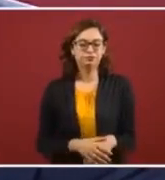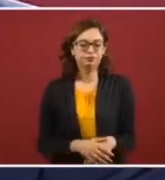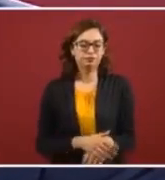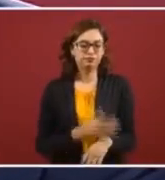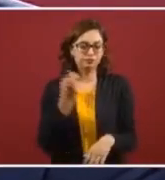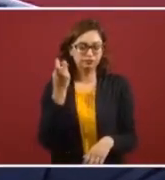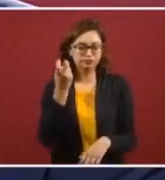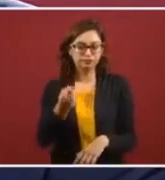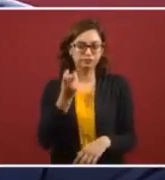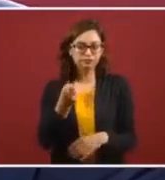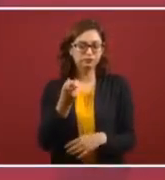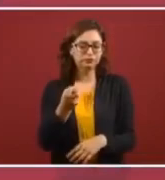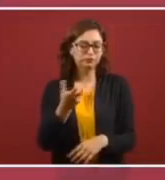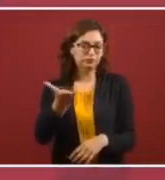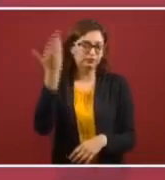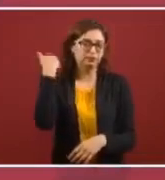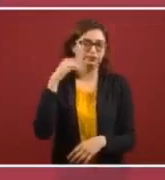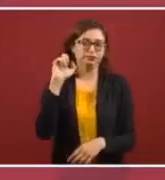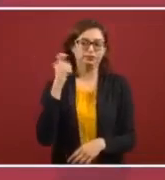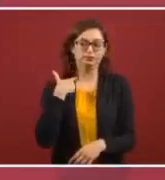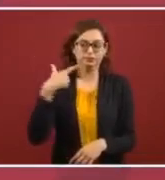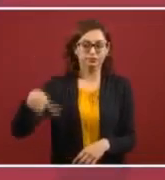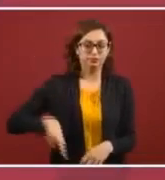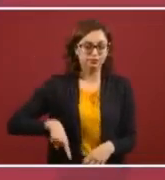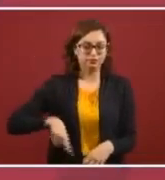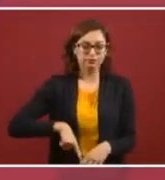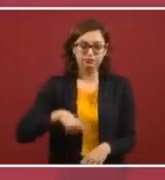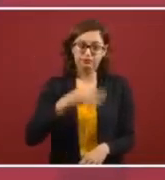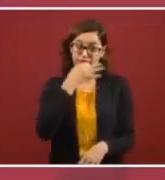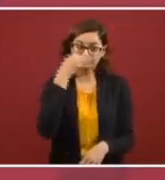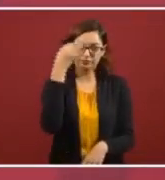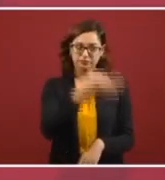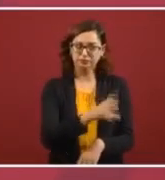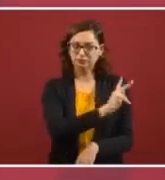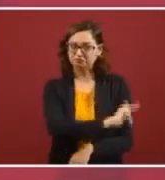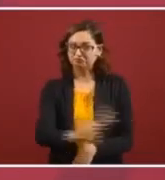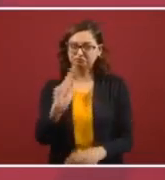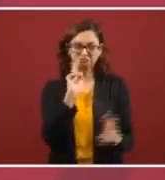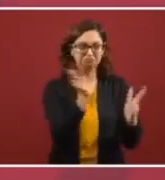to exterminate, or they gave the order to exterminate.